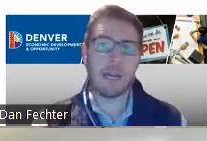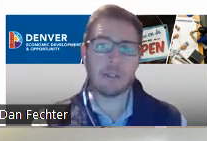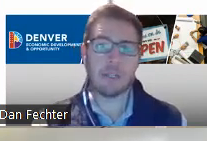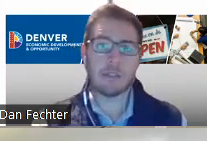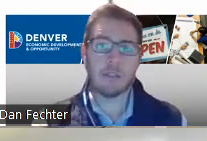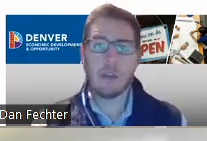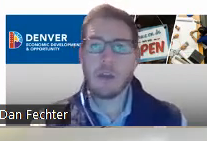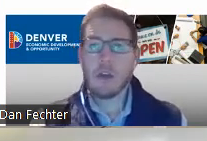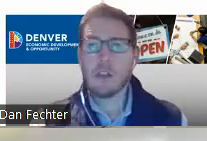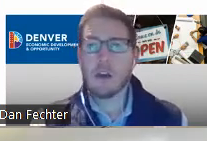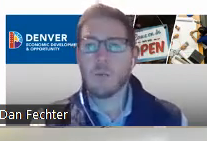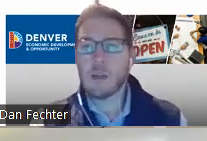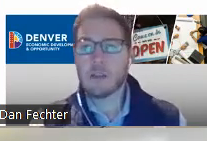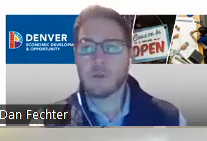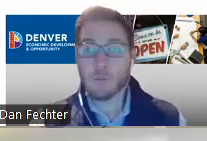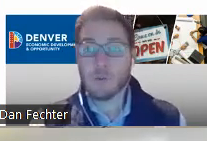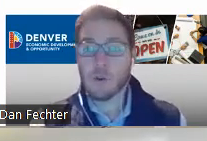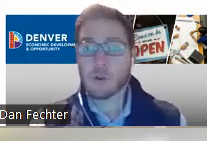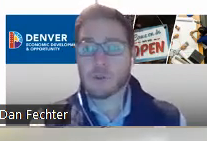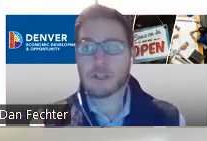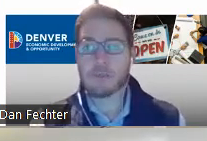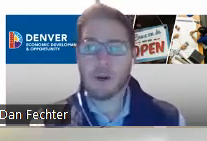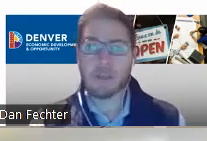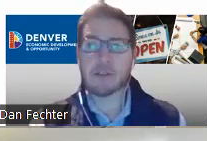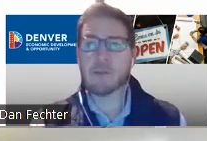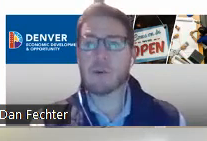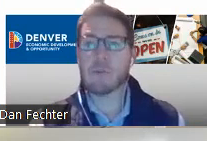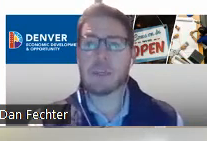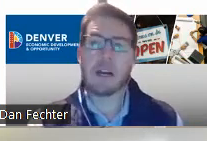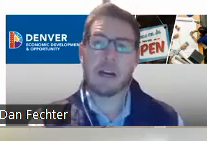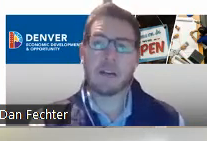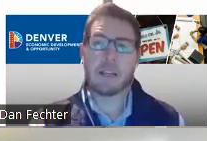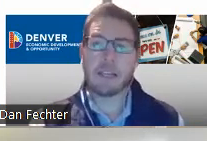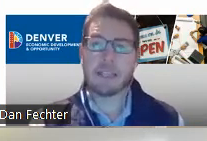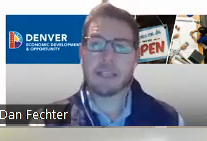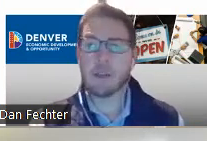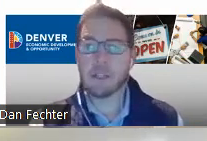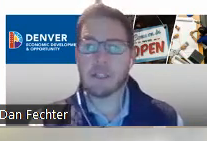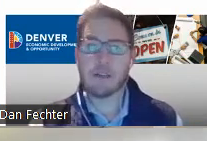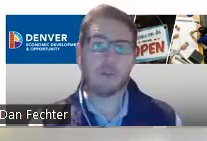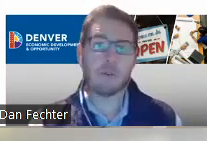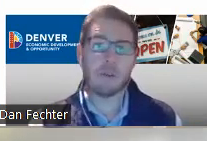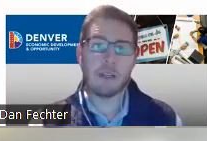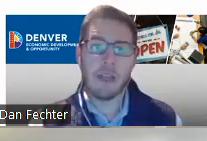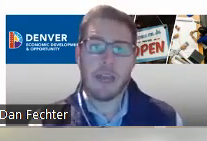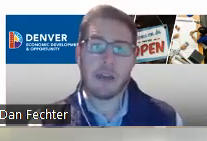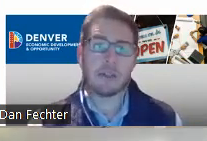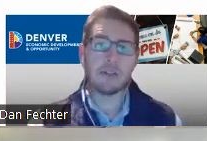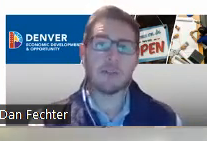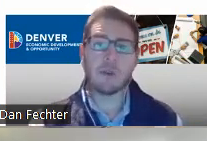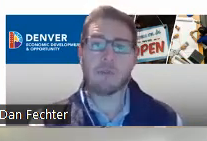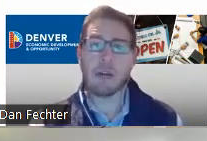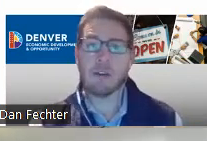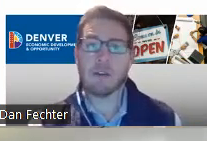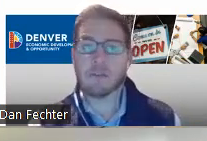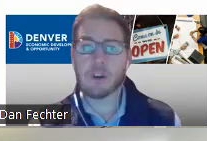affordable housing. The Wild Horse Ridge Apartments will be 119 units of affordable housing just